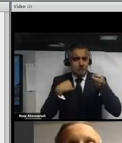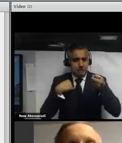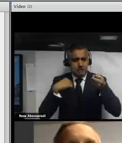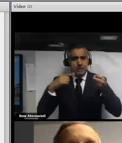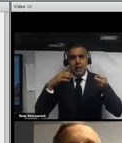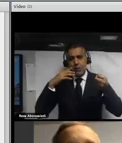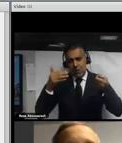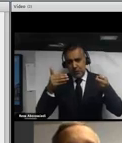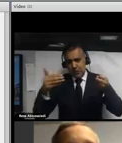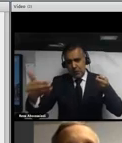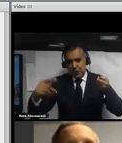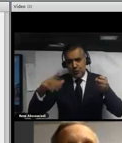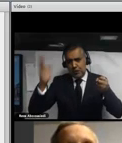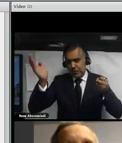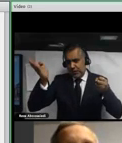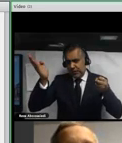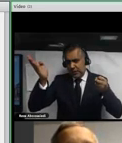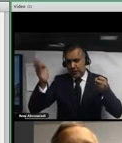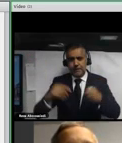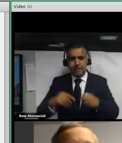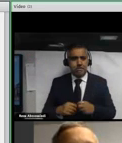the presentation.